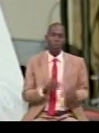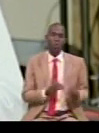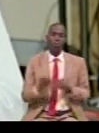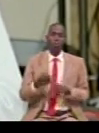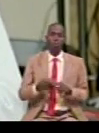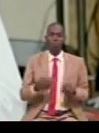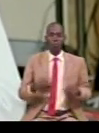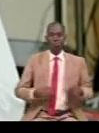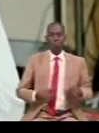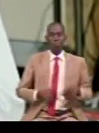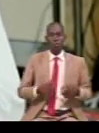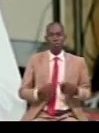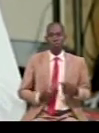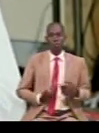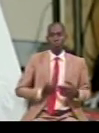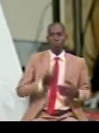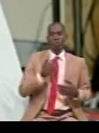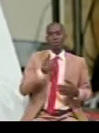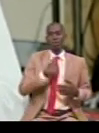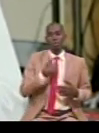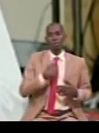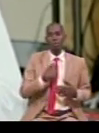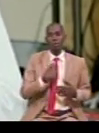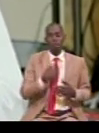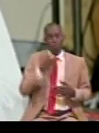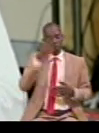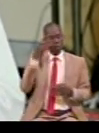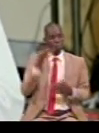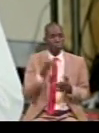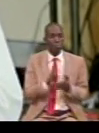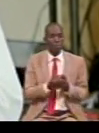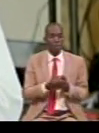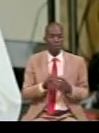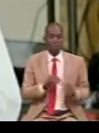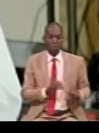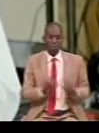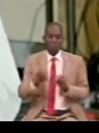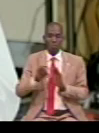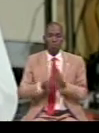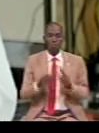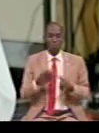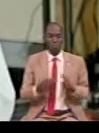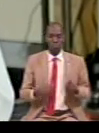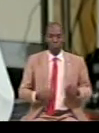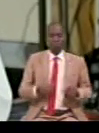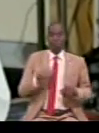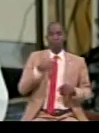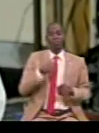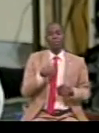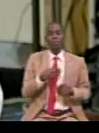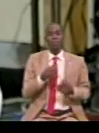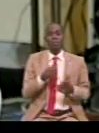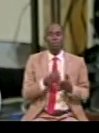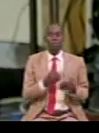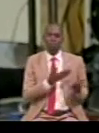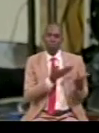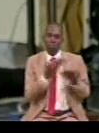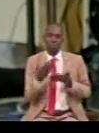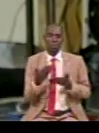pain he was describing is because of that movement, things tend to go up into the chest, and that